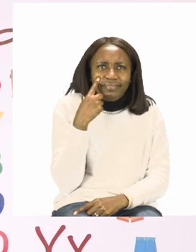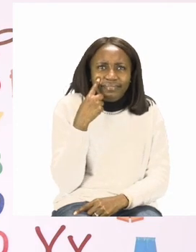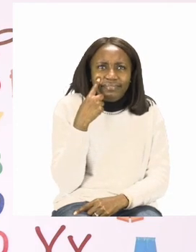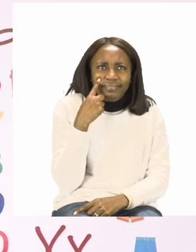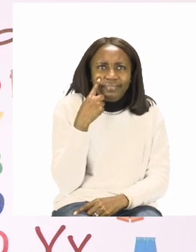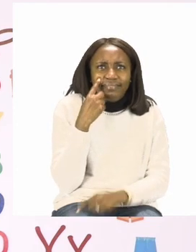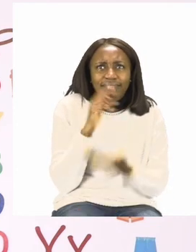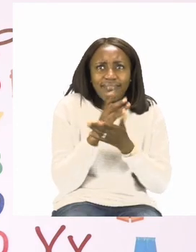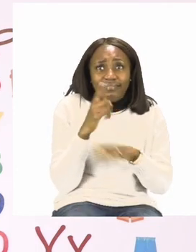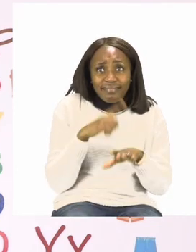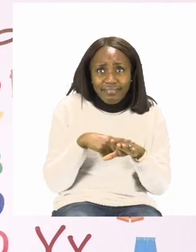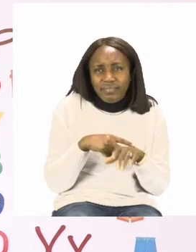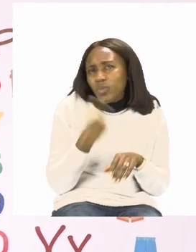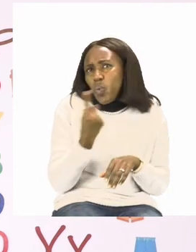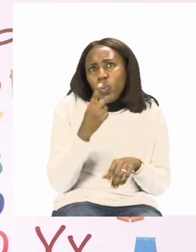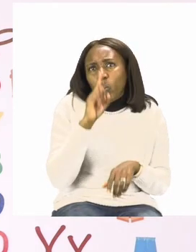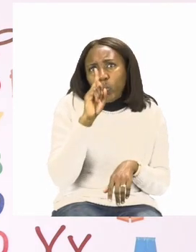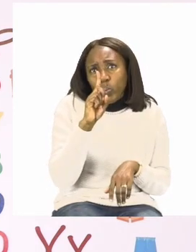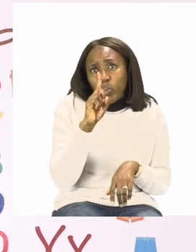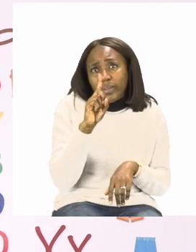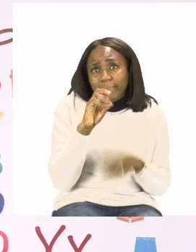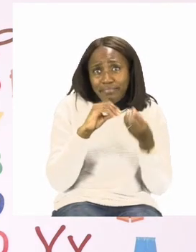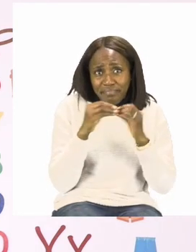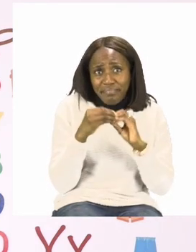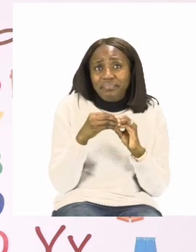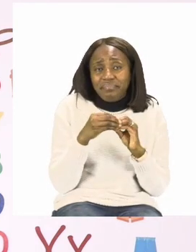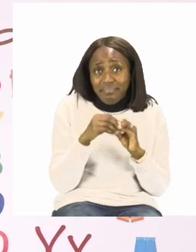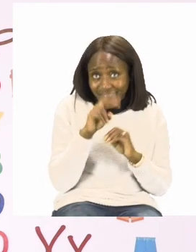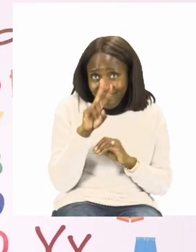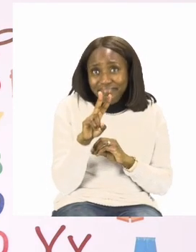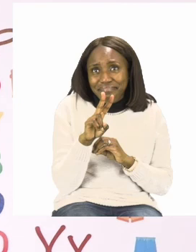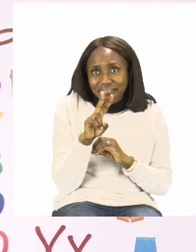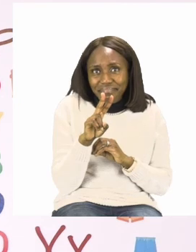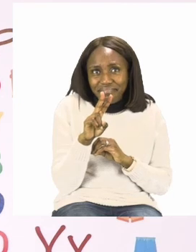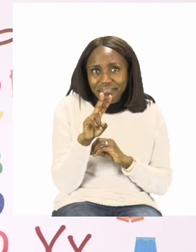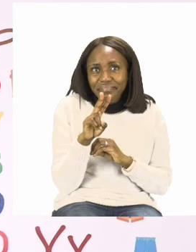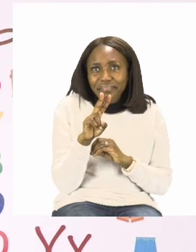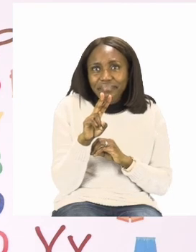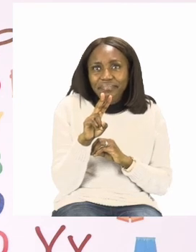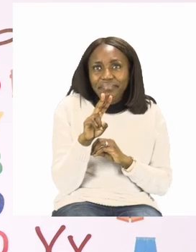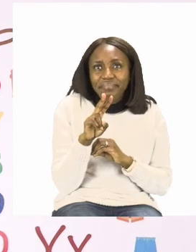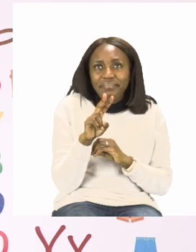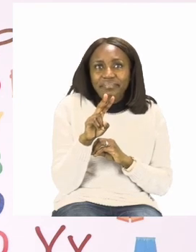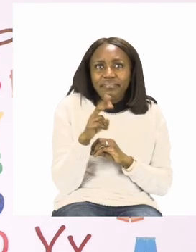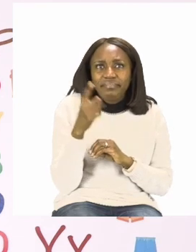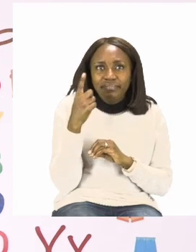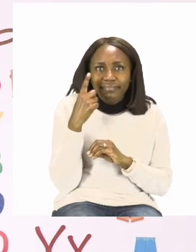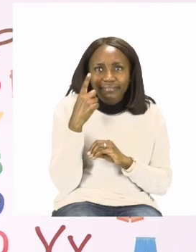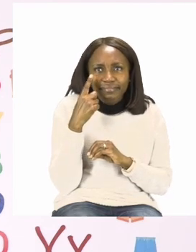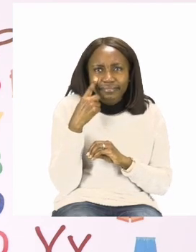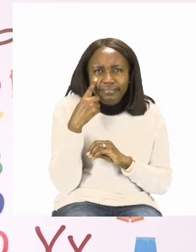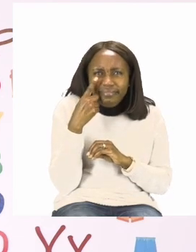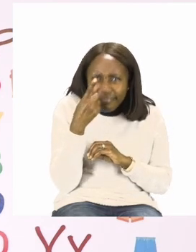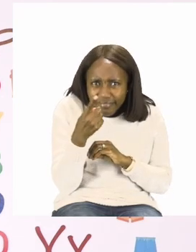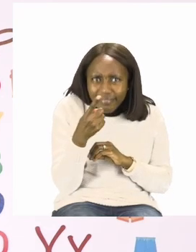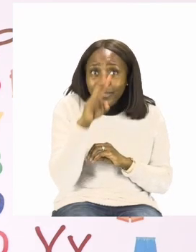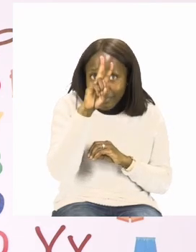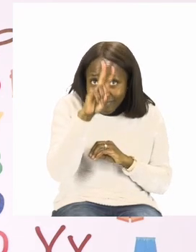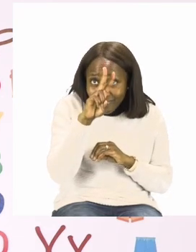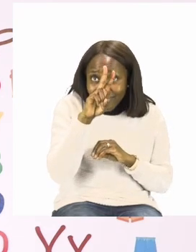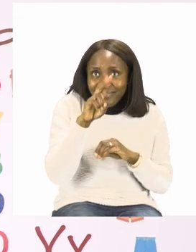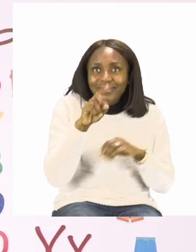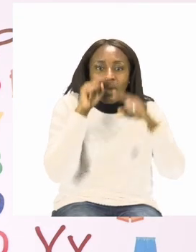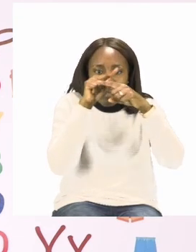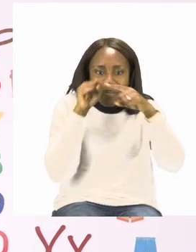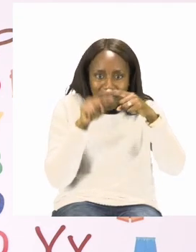double digits. Instead, we might have 1, like the one we have here. And we know that 2 belongs to